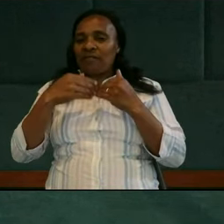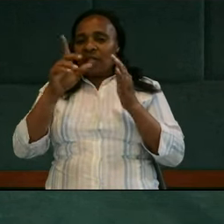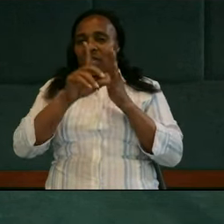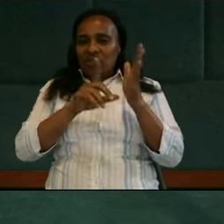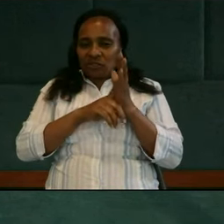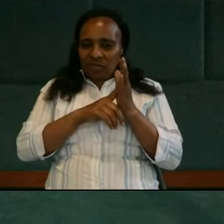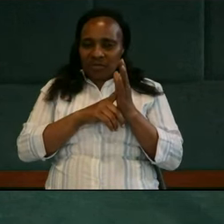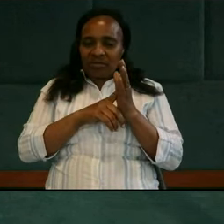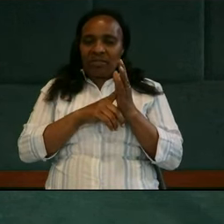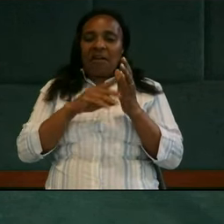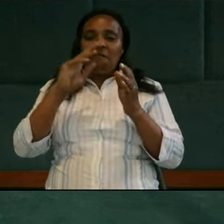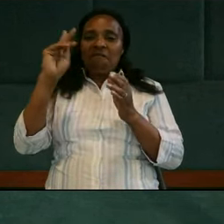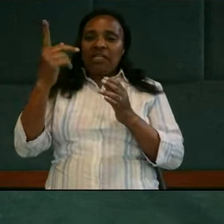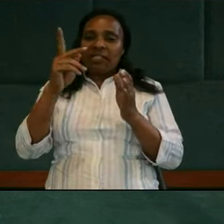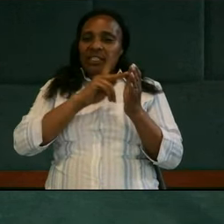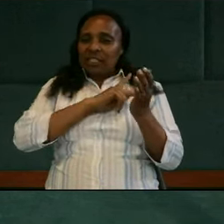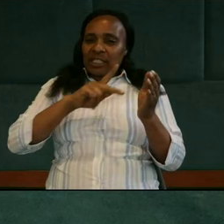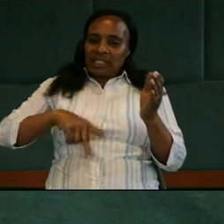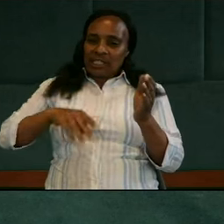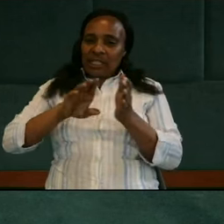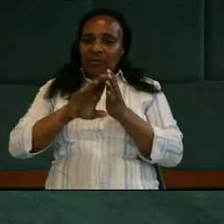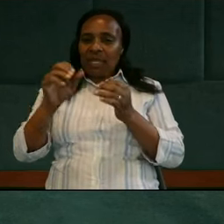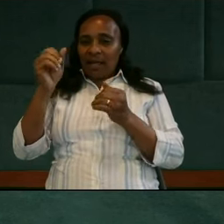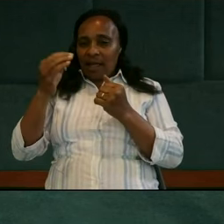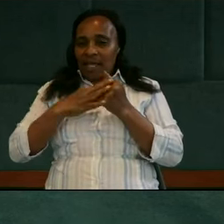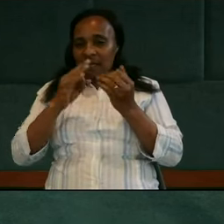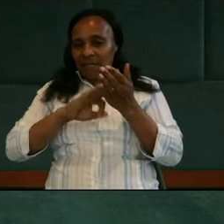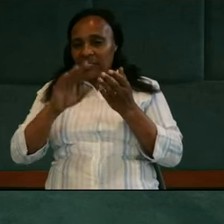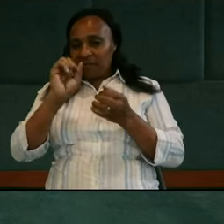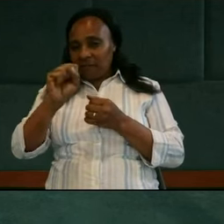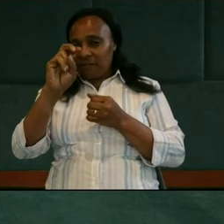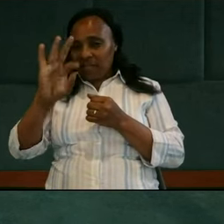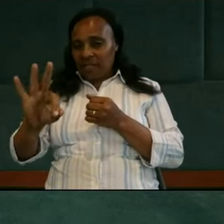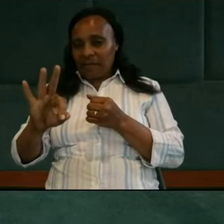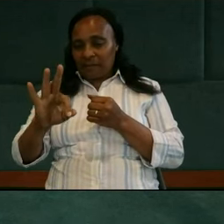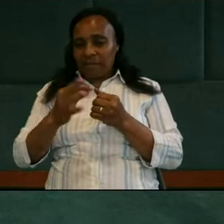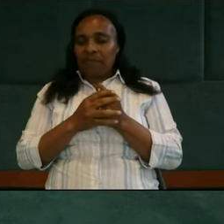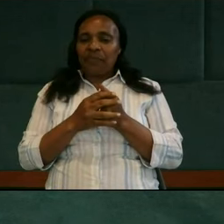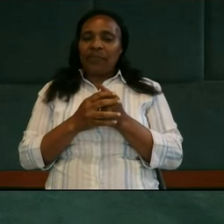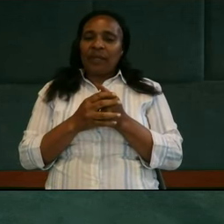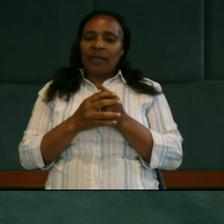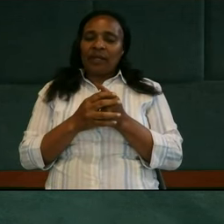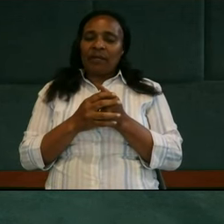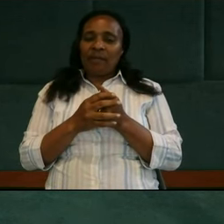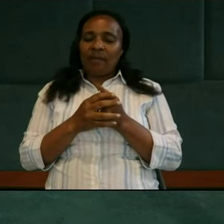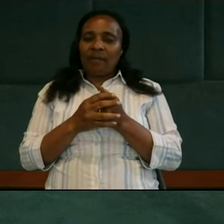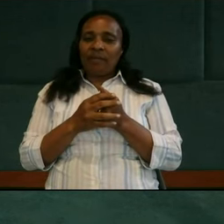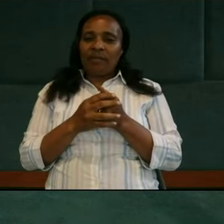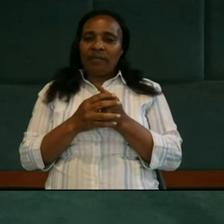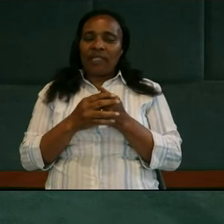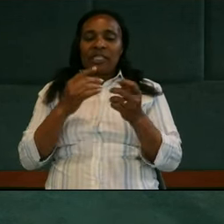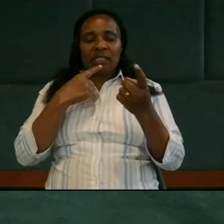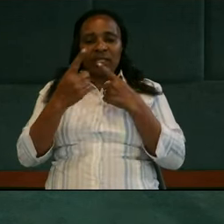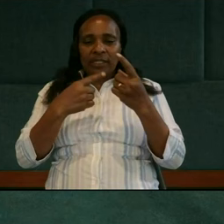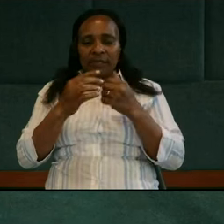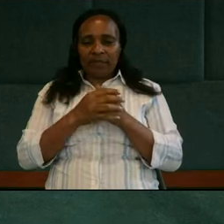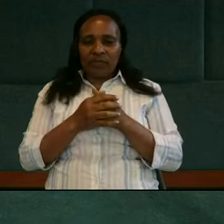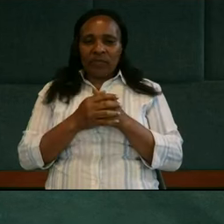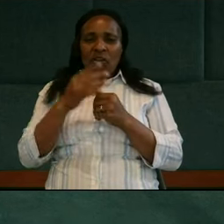the Bible as well, 1 Kings chapter 8, verse 53. 1 Kings chapter 8, verse 53, and it